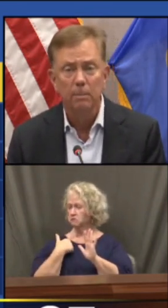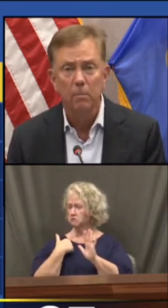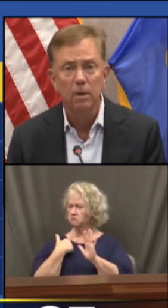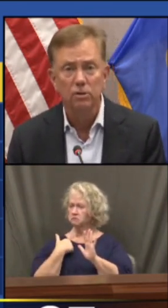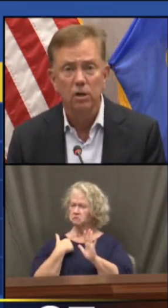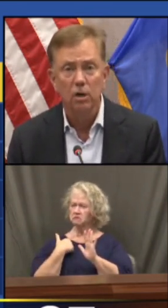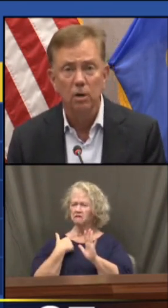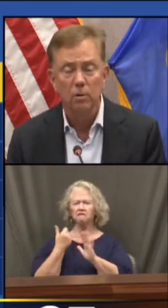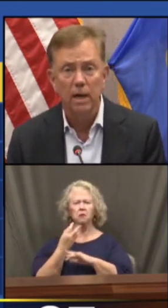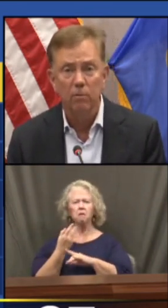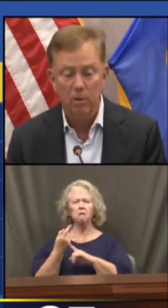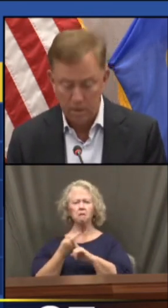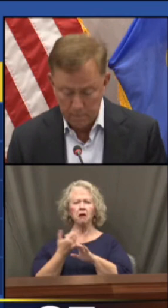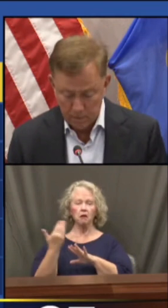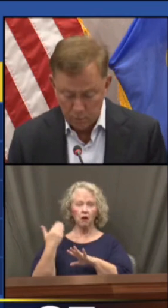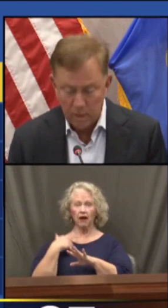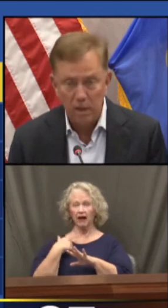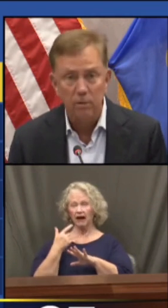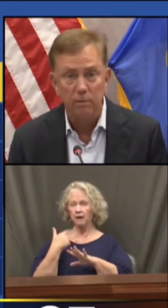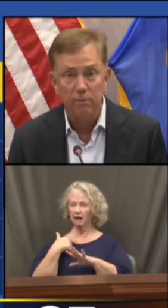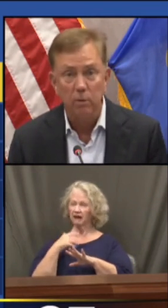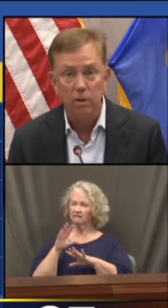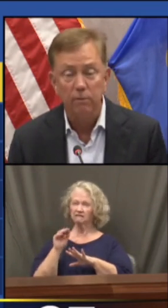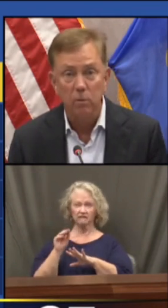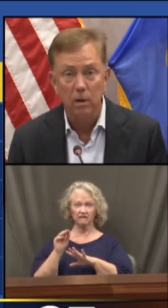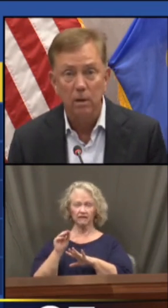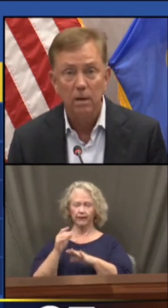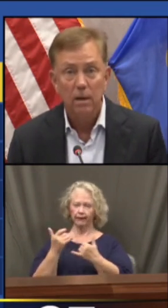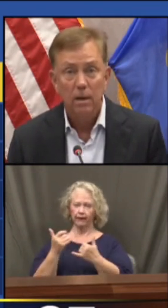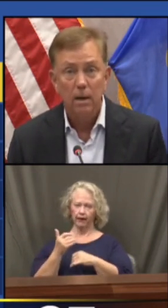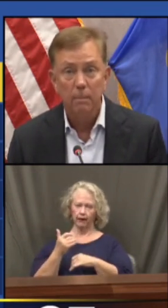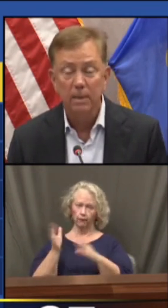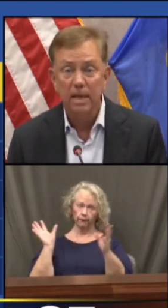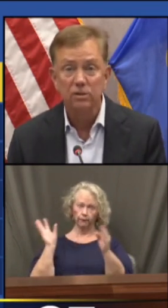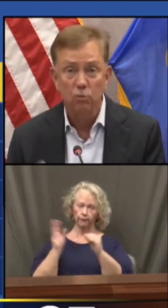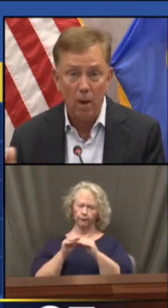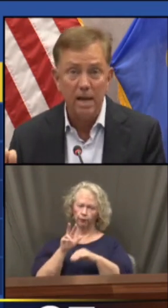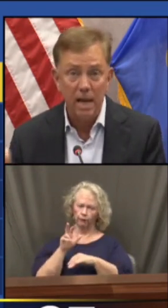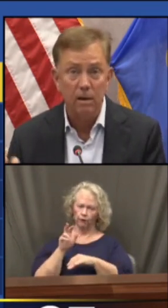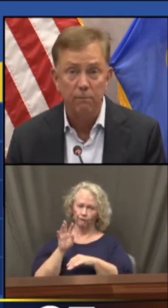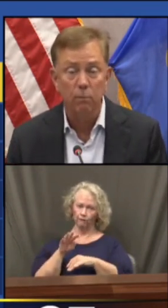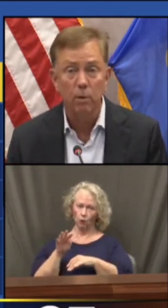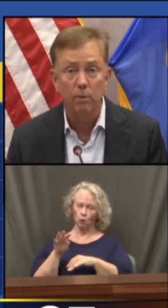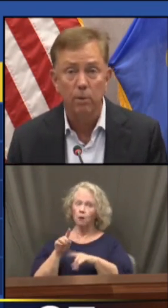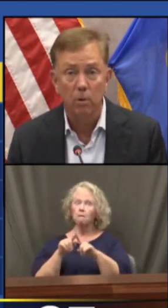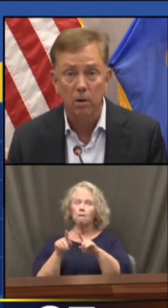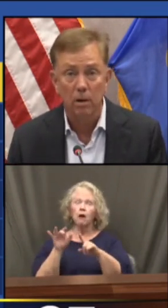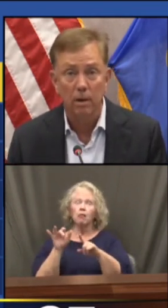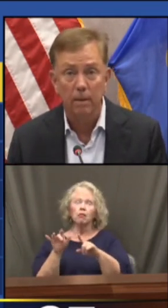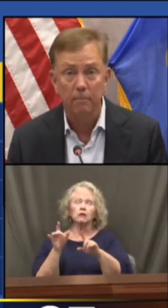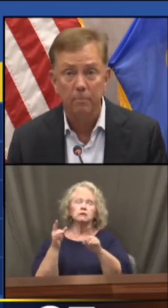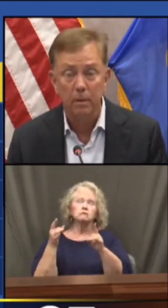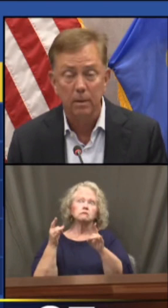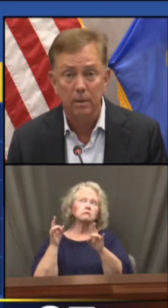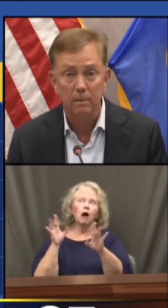a couple of months ago, and now we're at about 344. But that's way down from where we